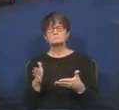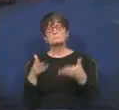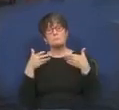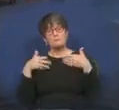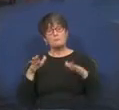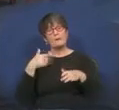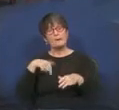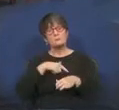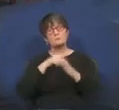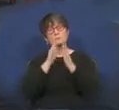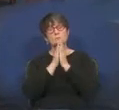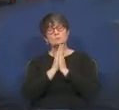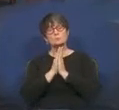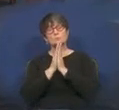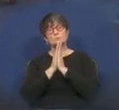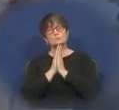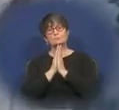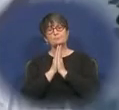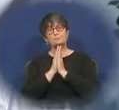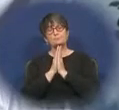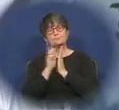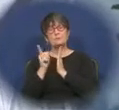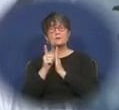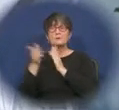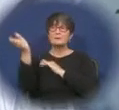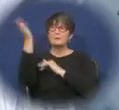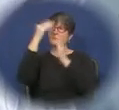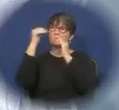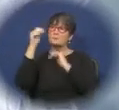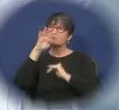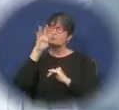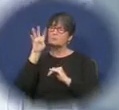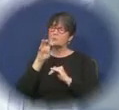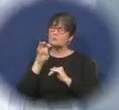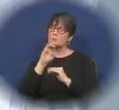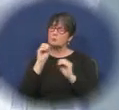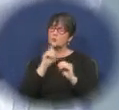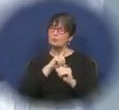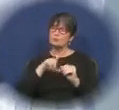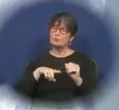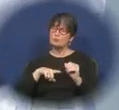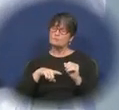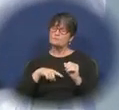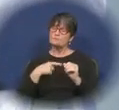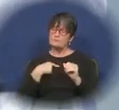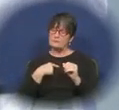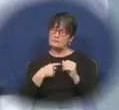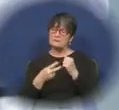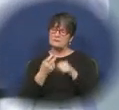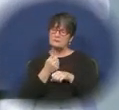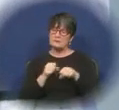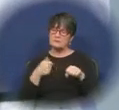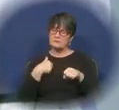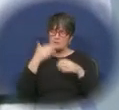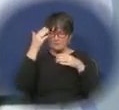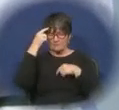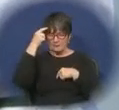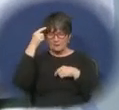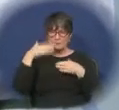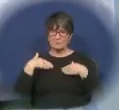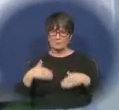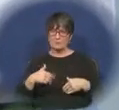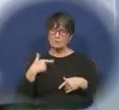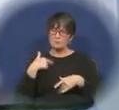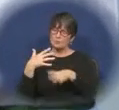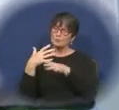Let us pray. May this heavenly mystery, O Lord, restore us in mind and body, that we may be co-heirs